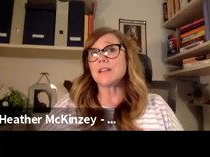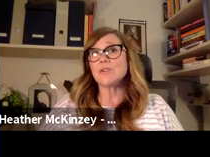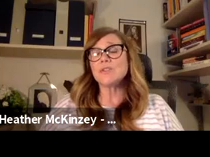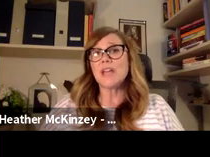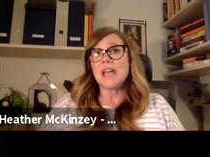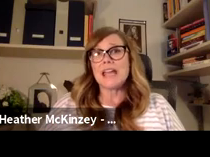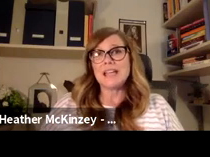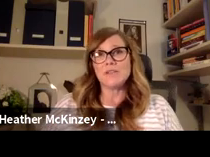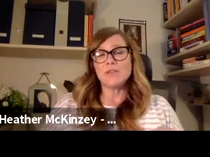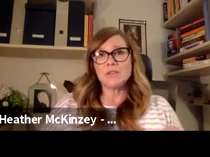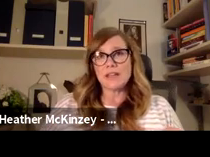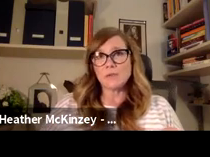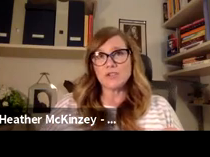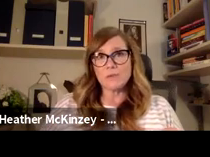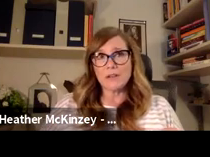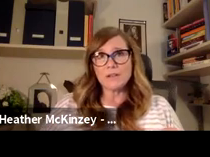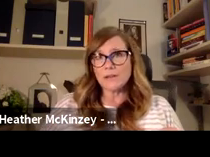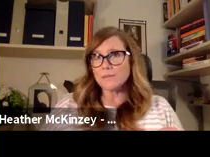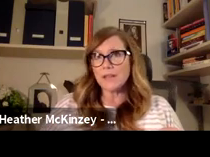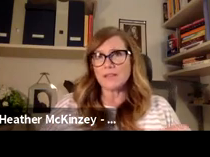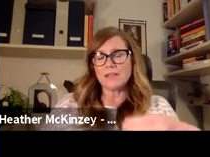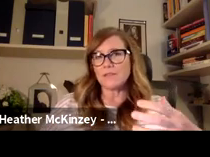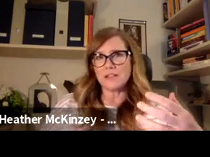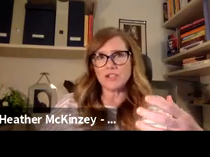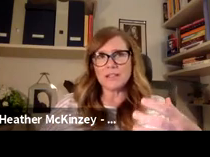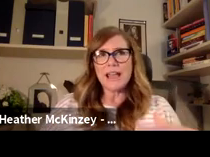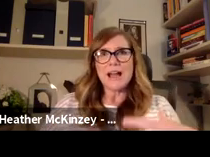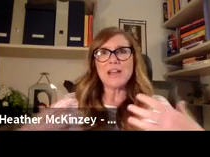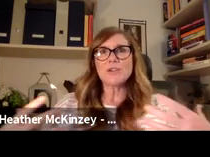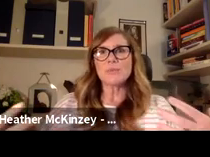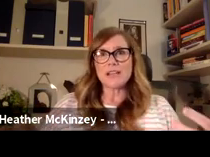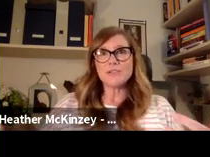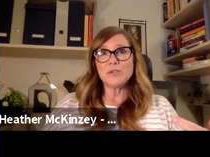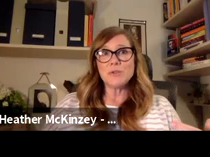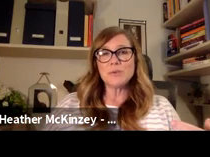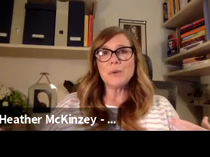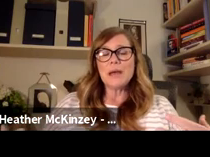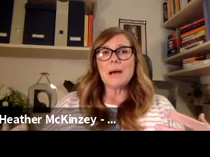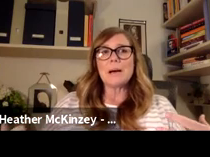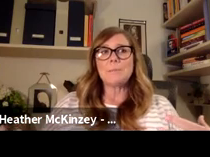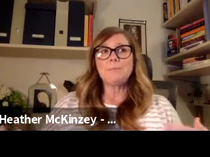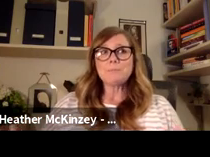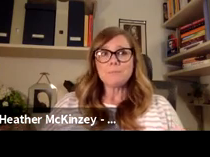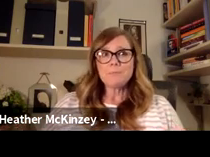specific skills and give you the language around them and the definition. I'm not going to read it to you,